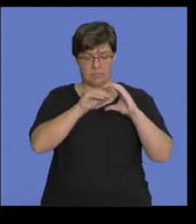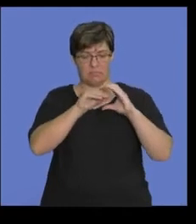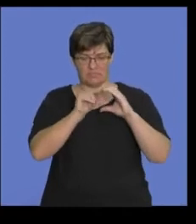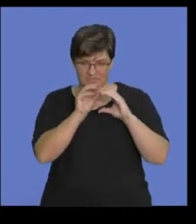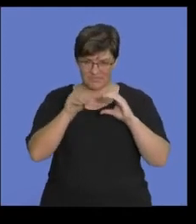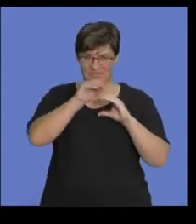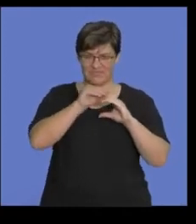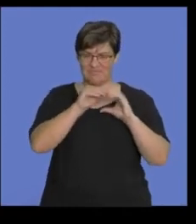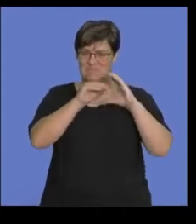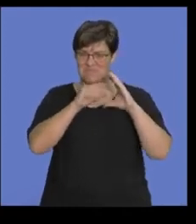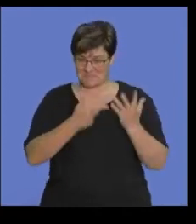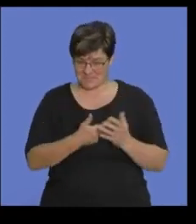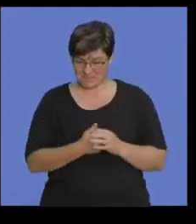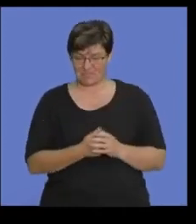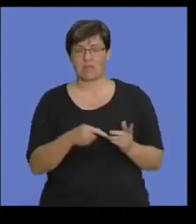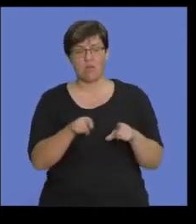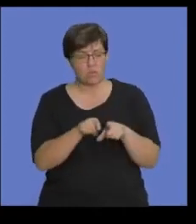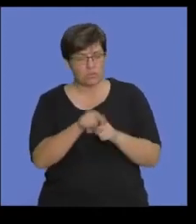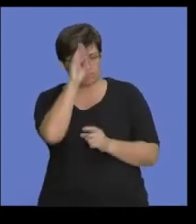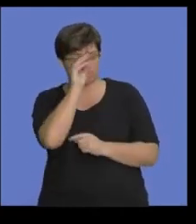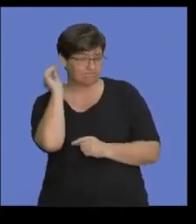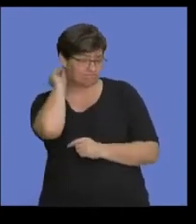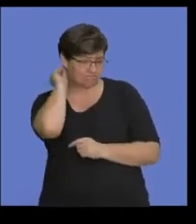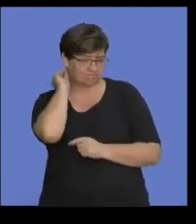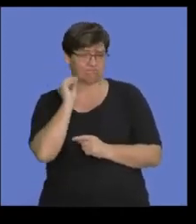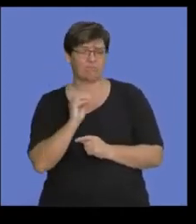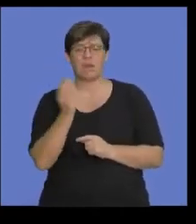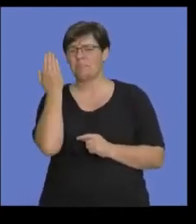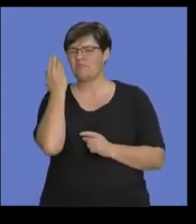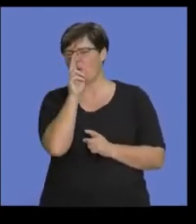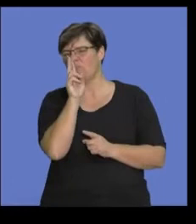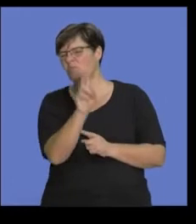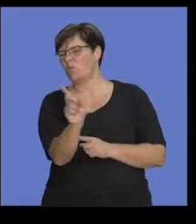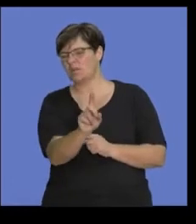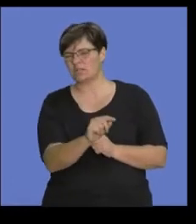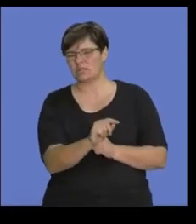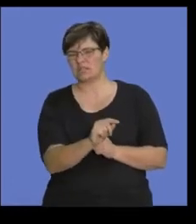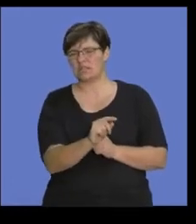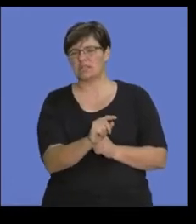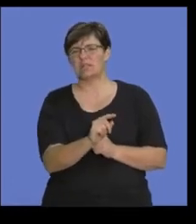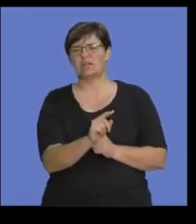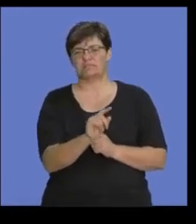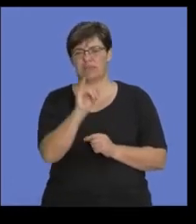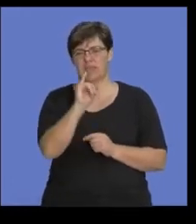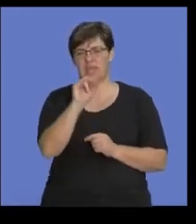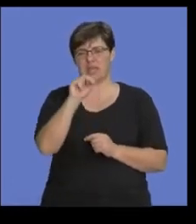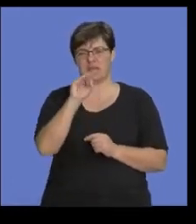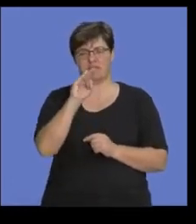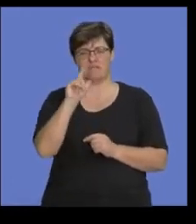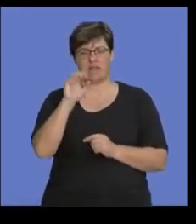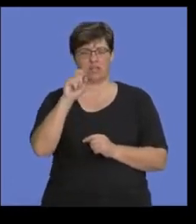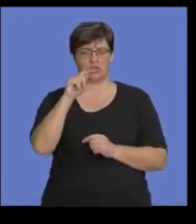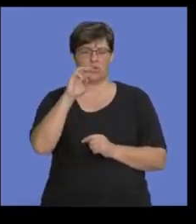certain period of time. Also, remember at one lesson we looked at inflation. Inflation had to do